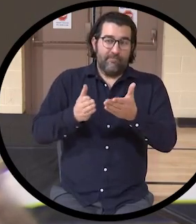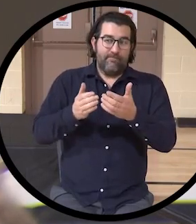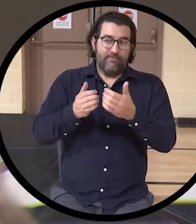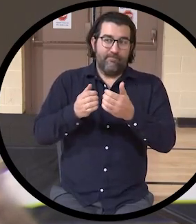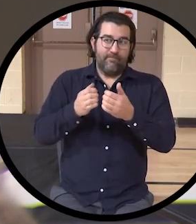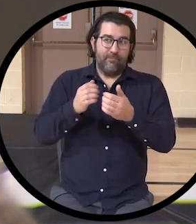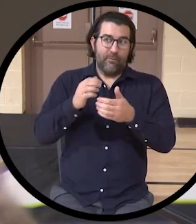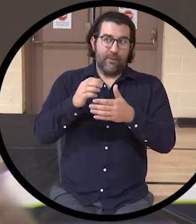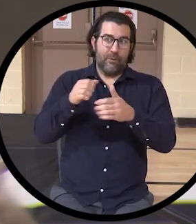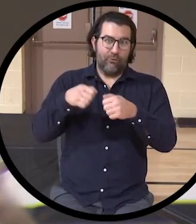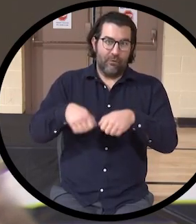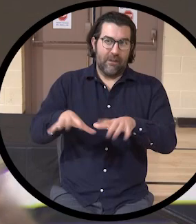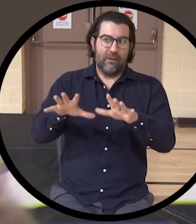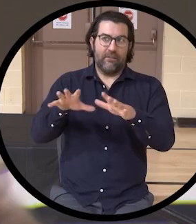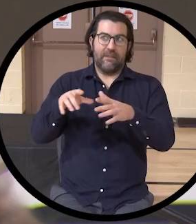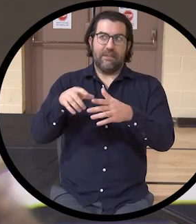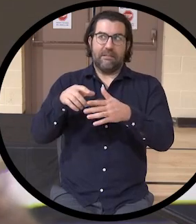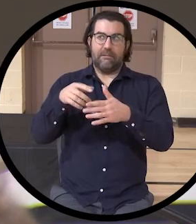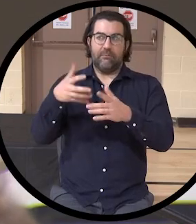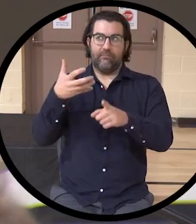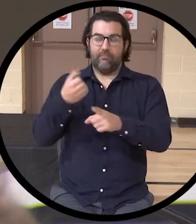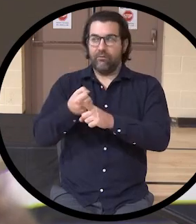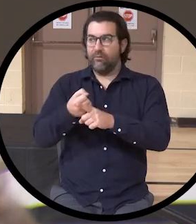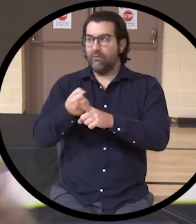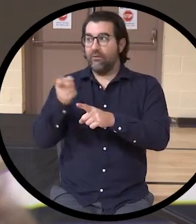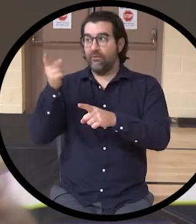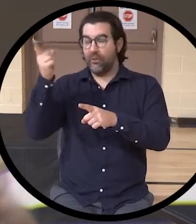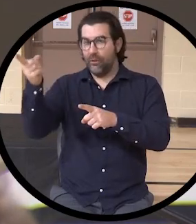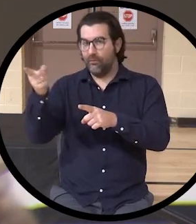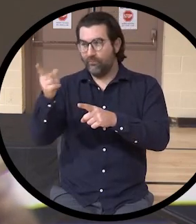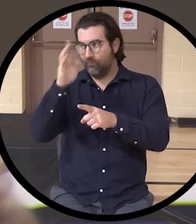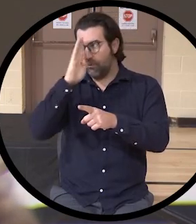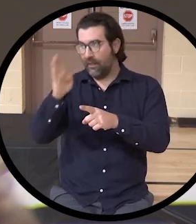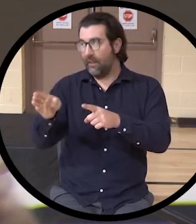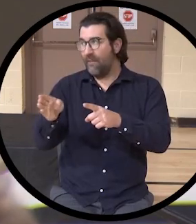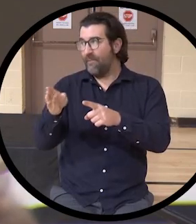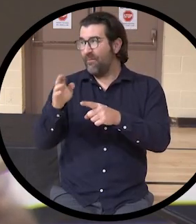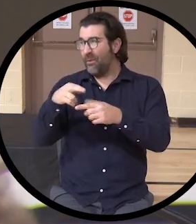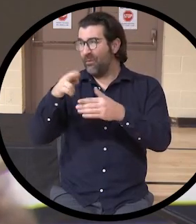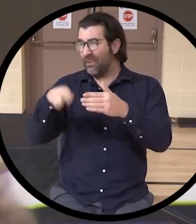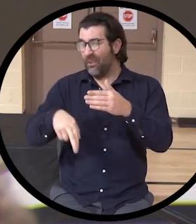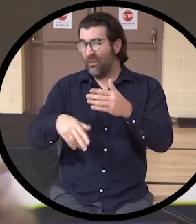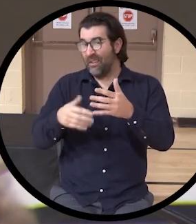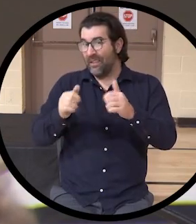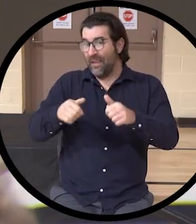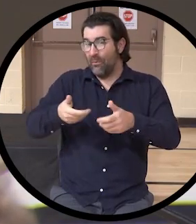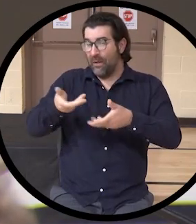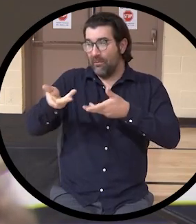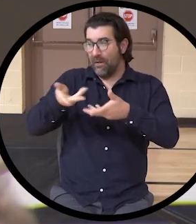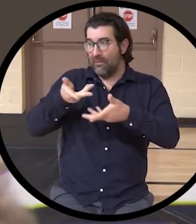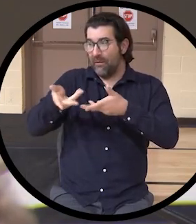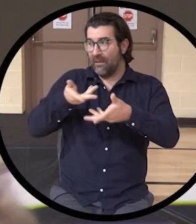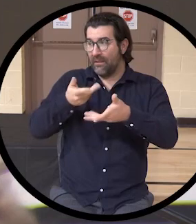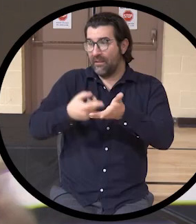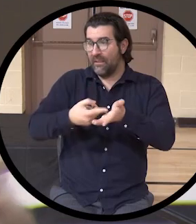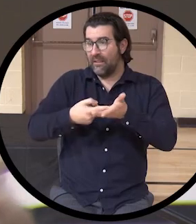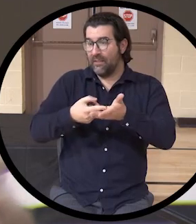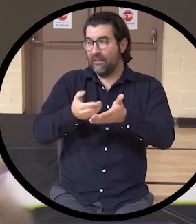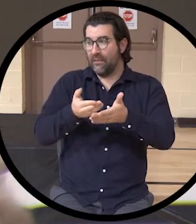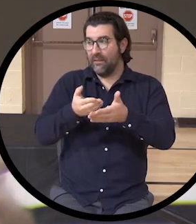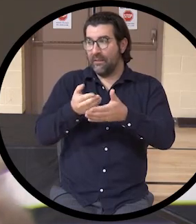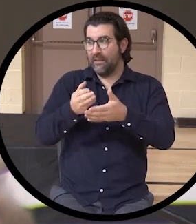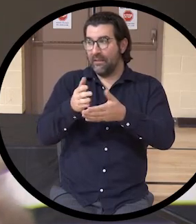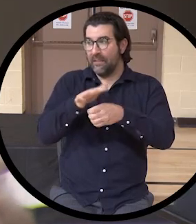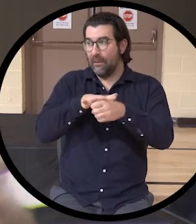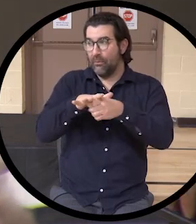of those trade-offs, particularly in your context. I guess, is this something that we can facilitate through neighborhood services? I'd definitely like to